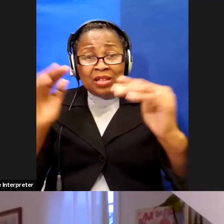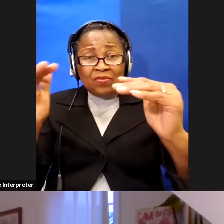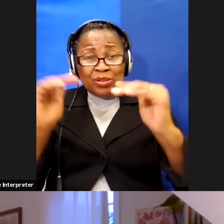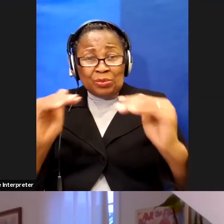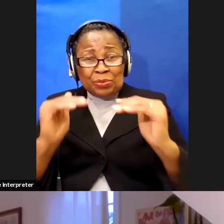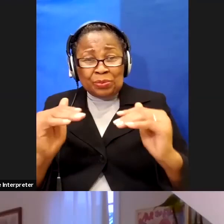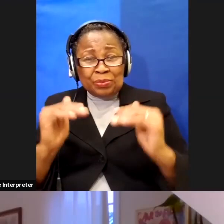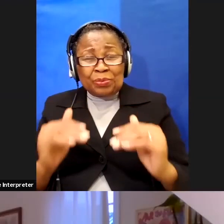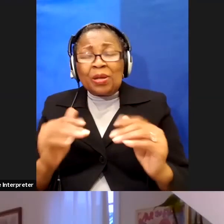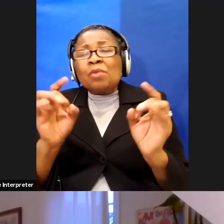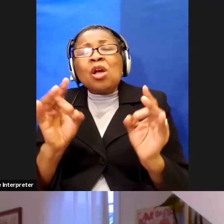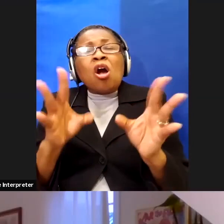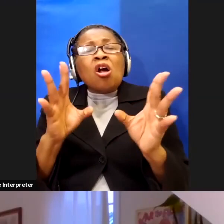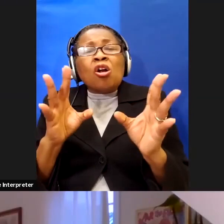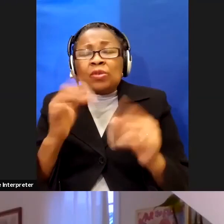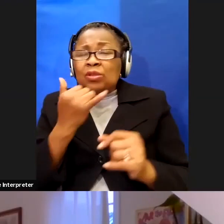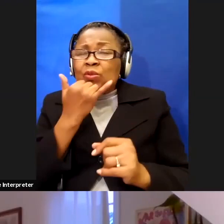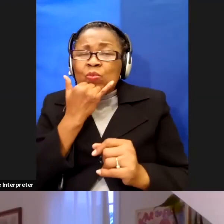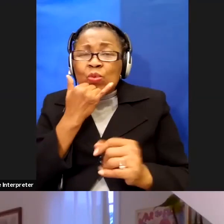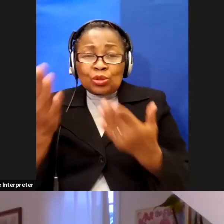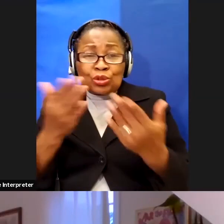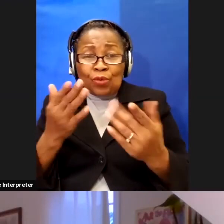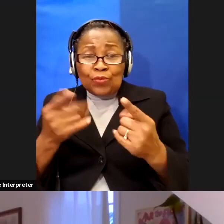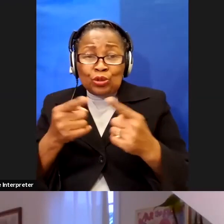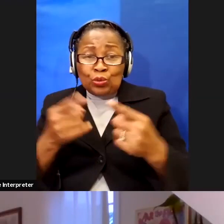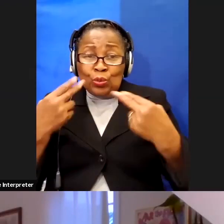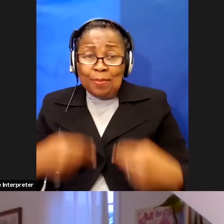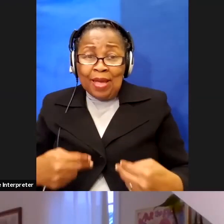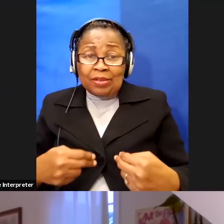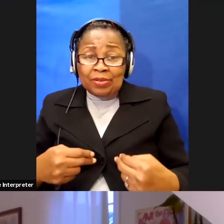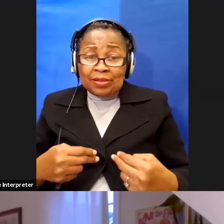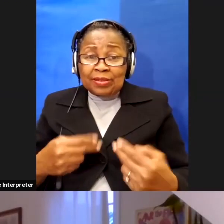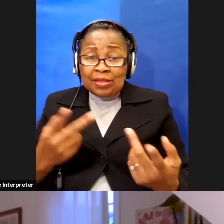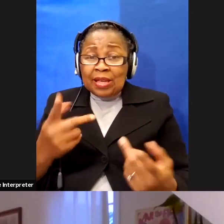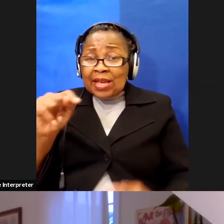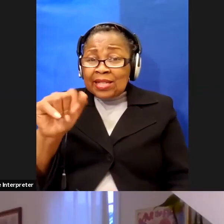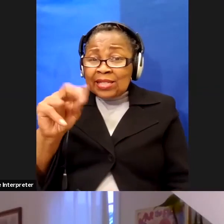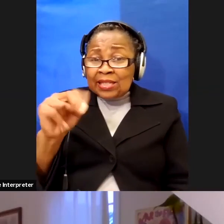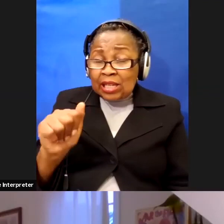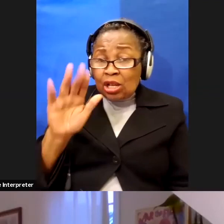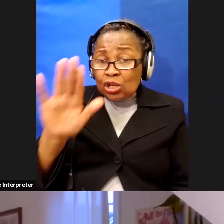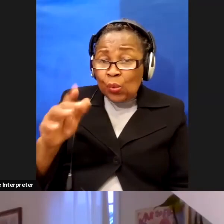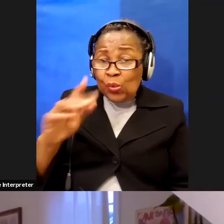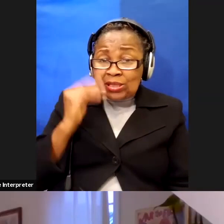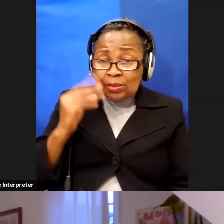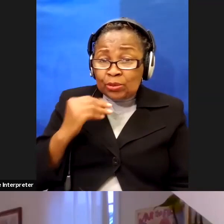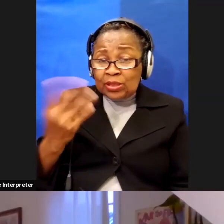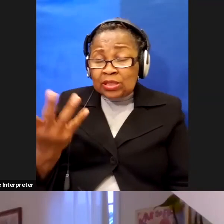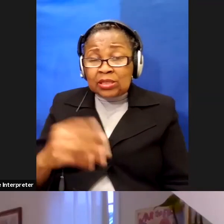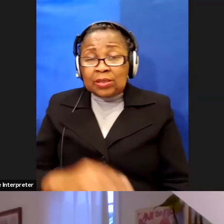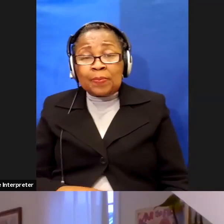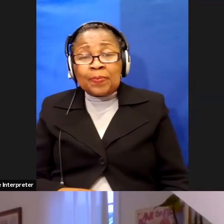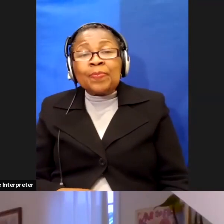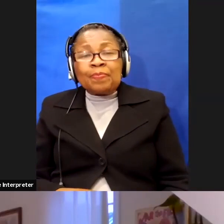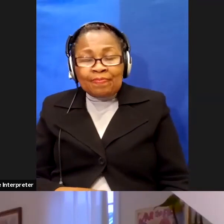a horrendous disservice to humanity. Tina, what has your experience been? So along those